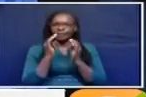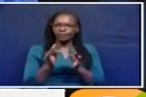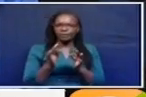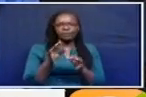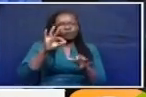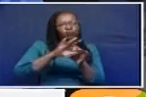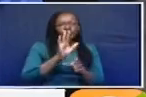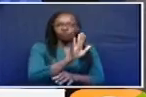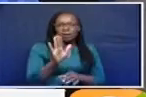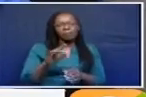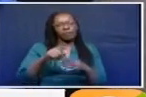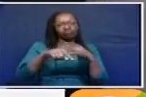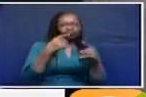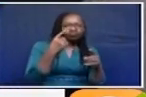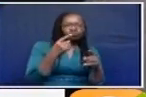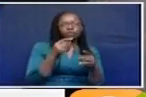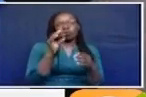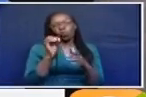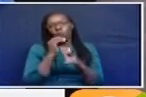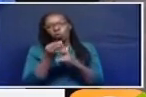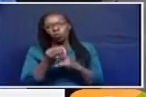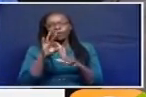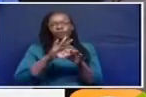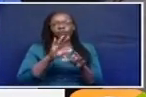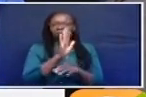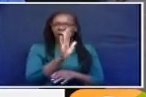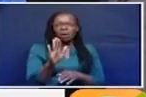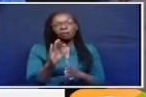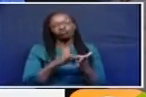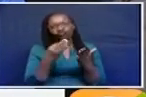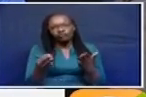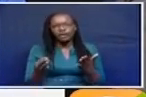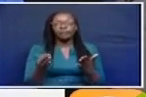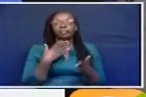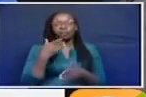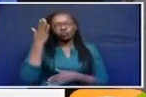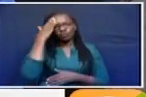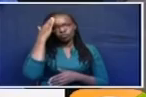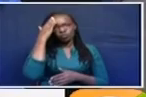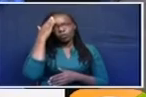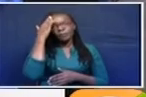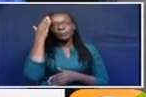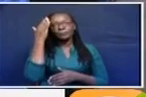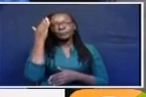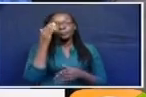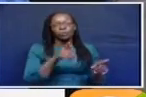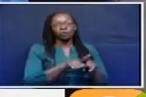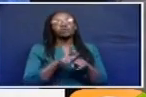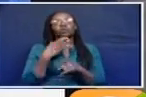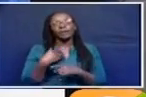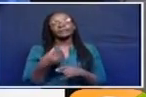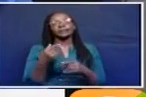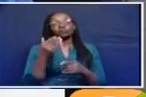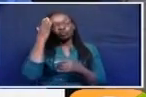be valid, if their ballot will actually be having an a decision in